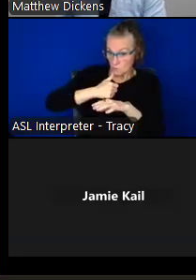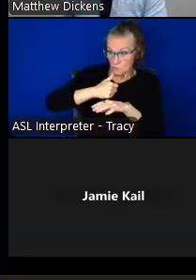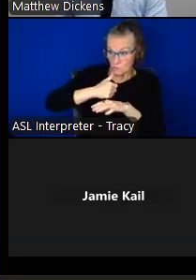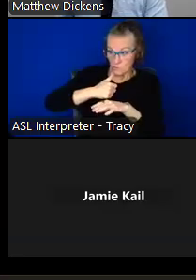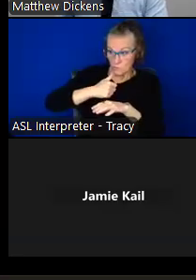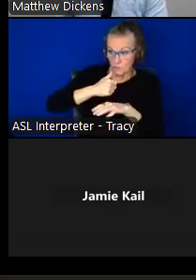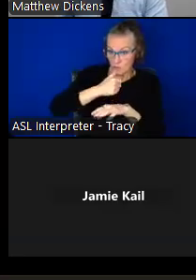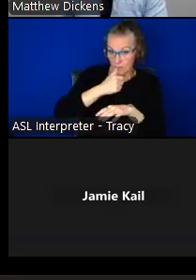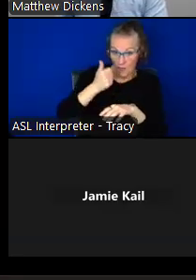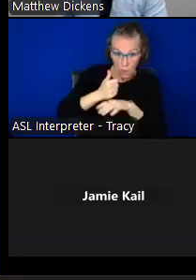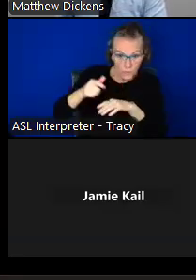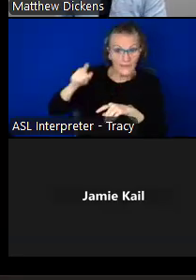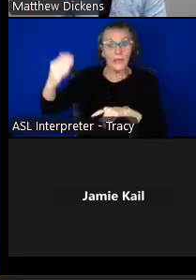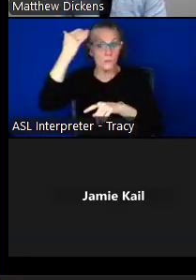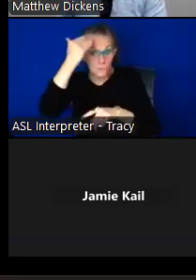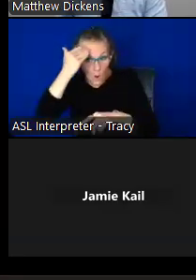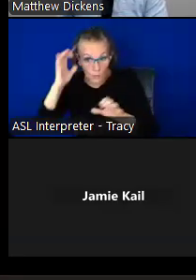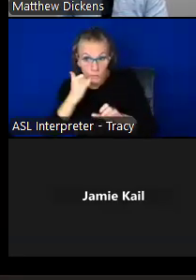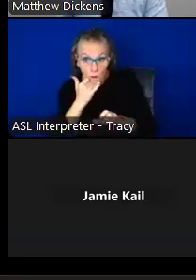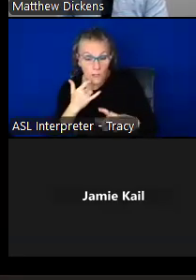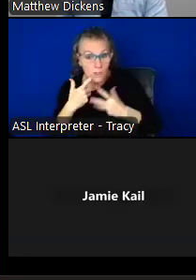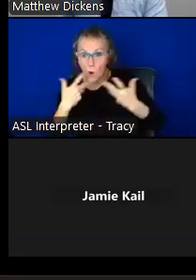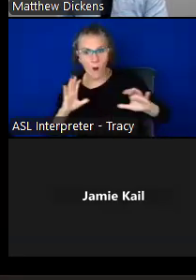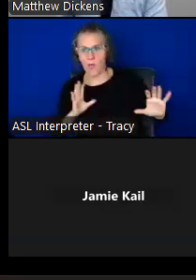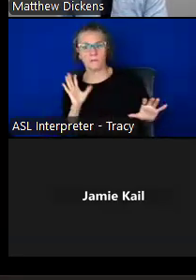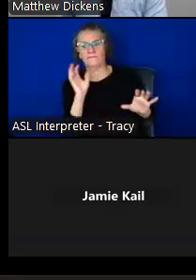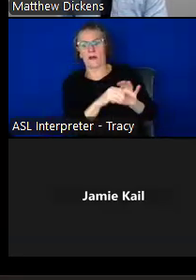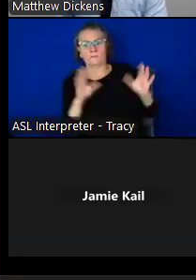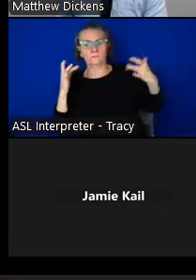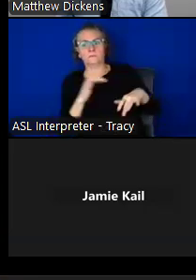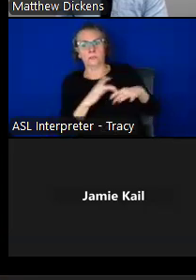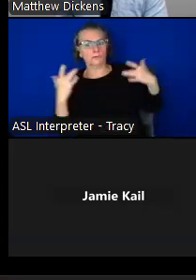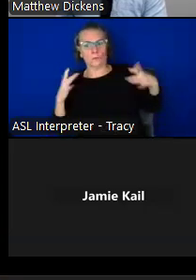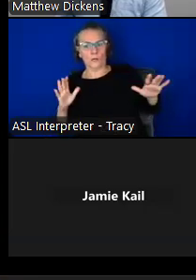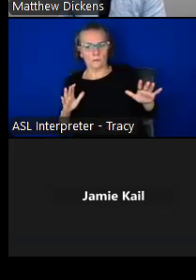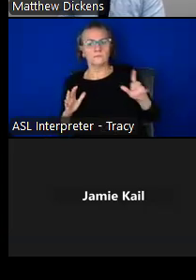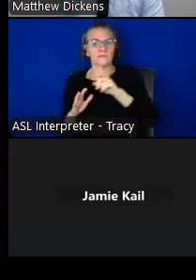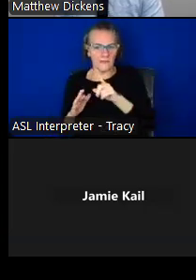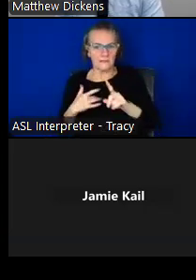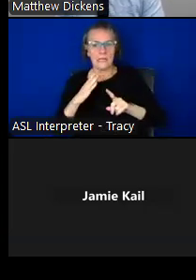something wrong and they don't want us in the home investigating. So